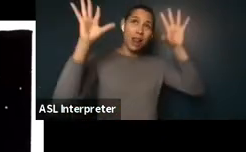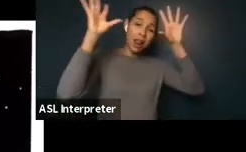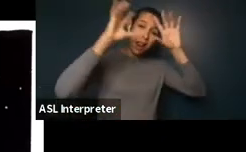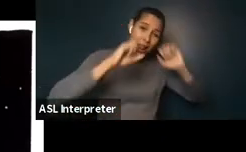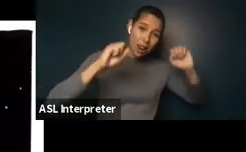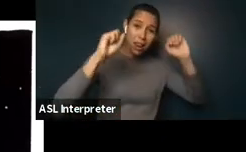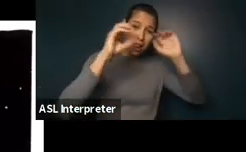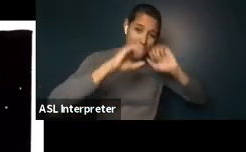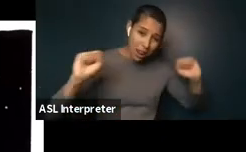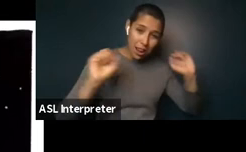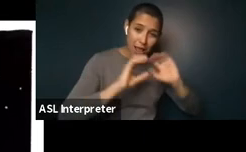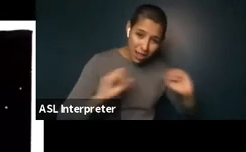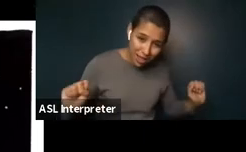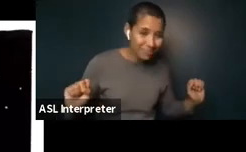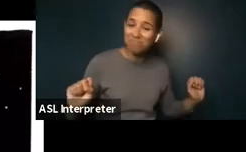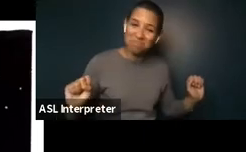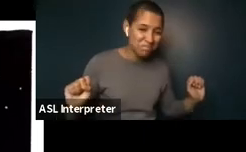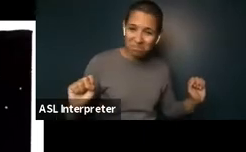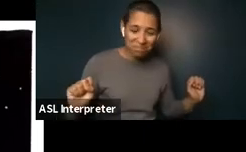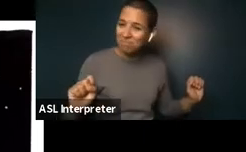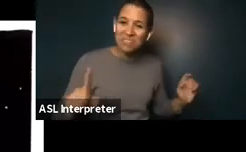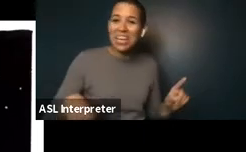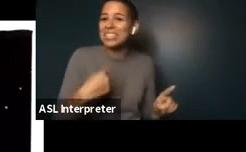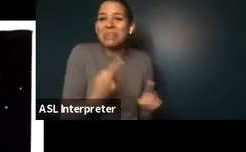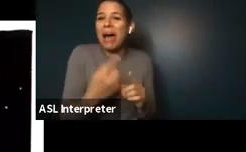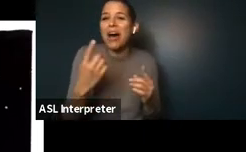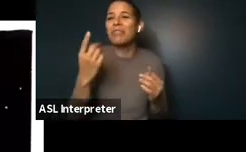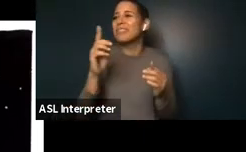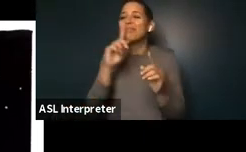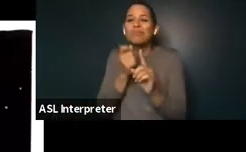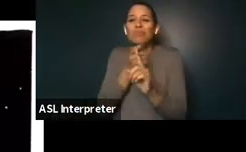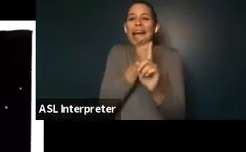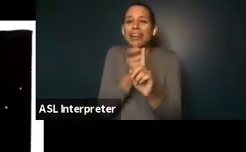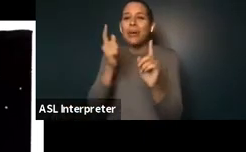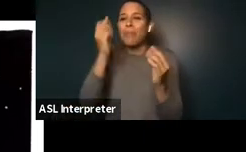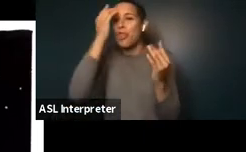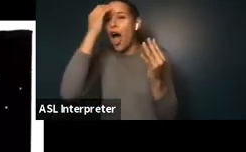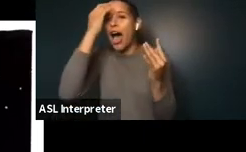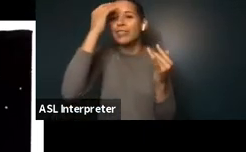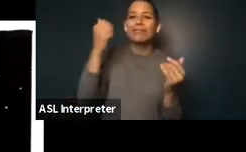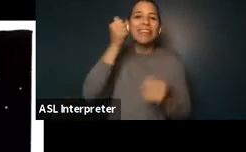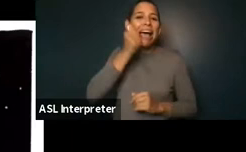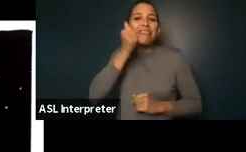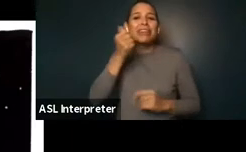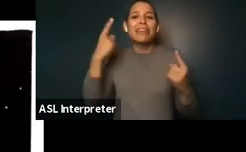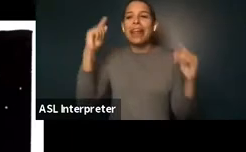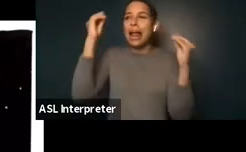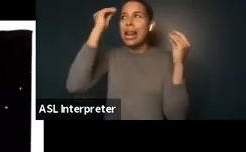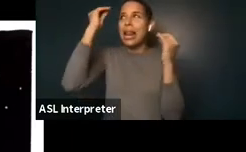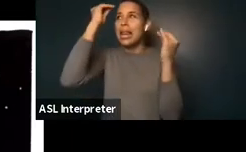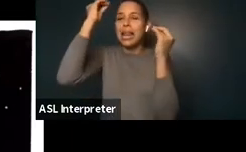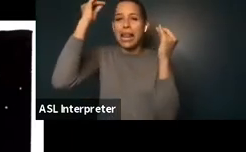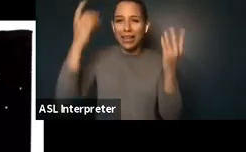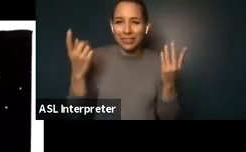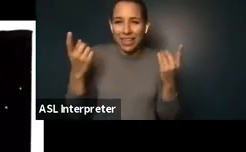stuff and the shower thoughts and the bathroom thoughts and all the other thoughts that happen where, you know, the